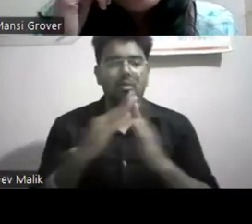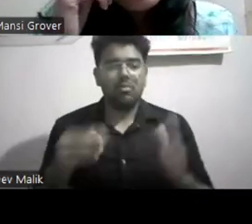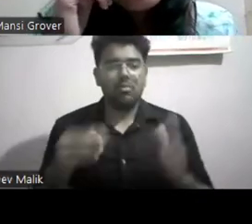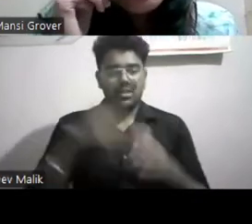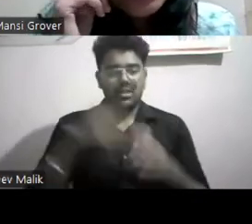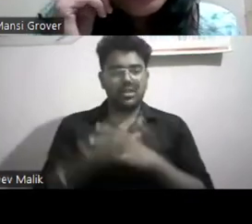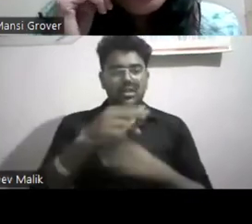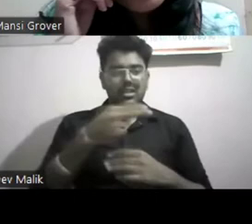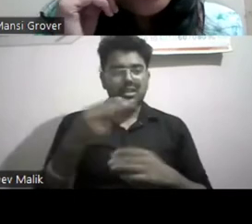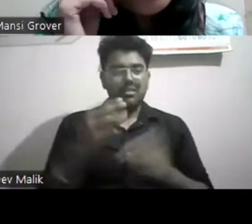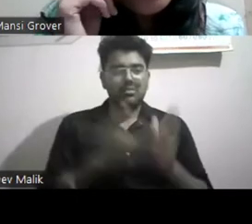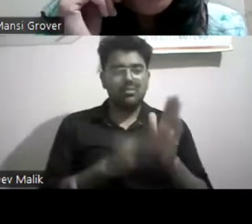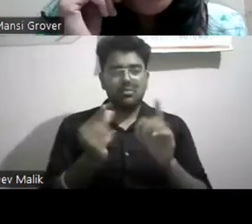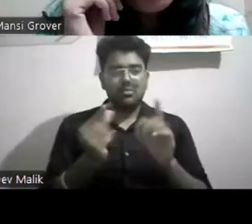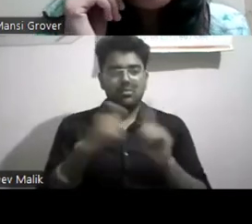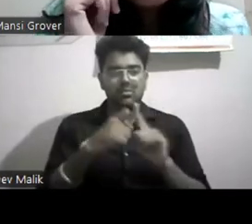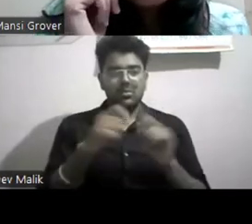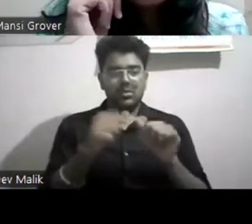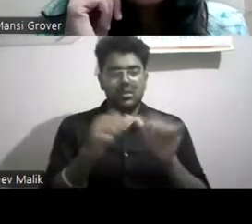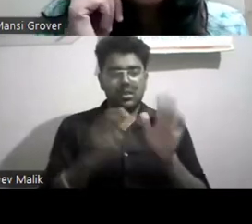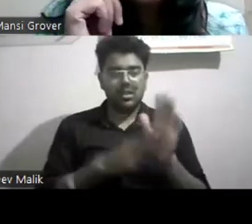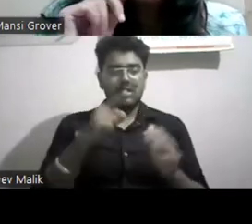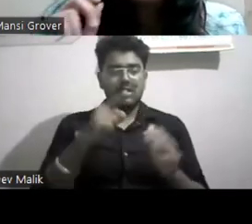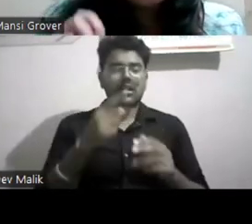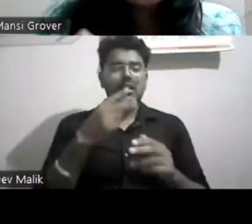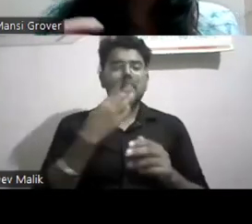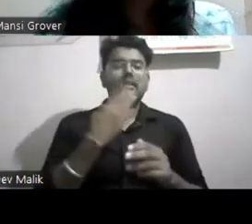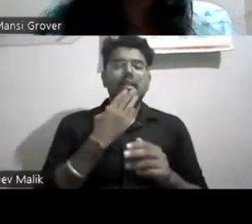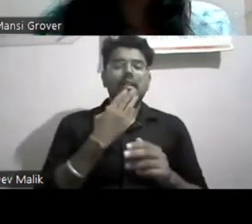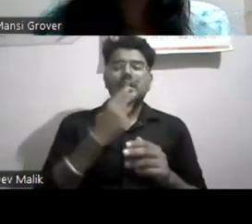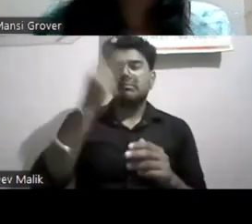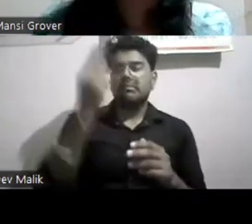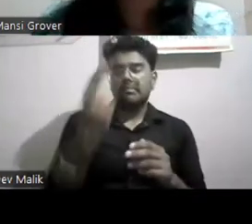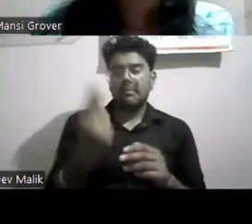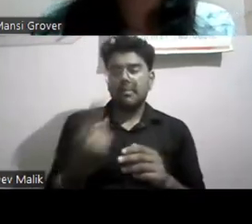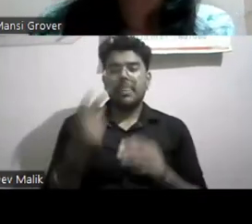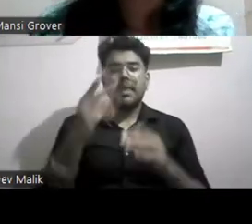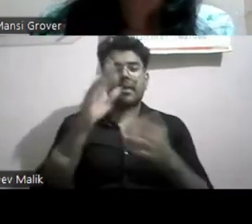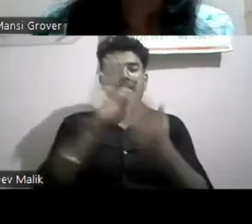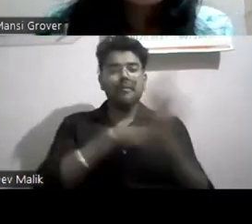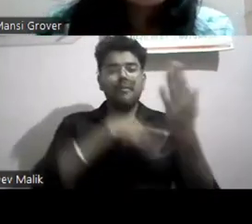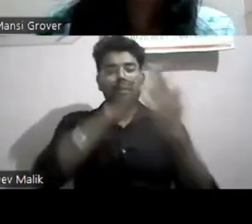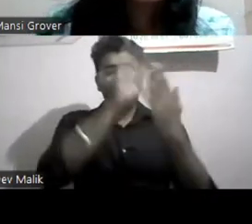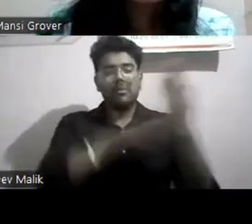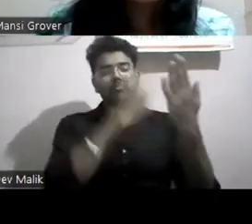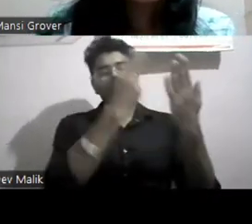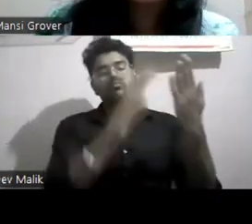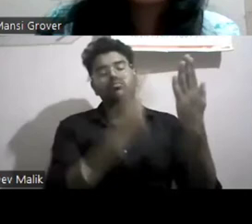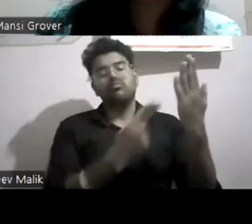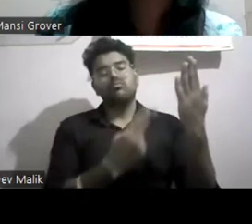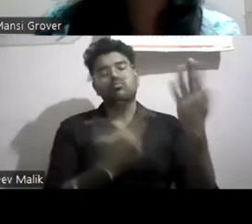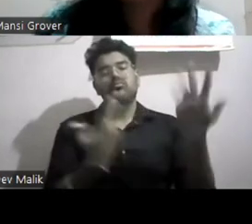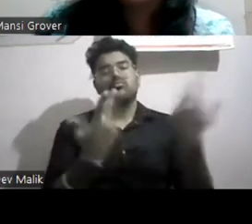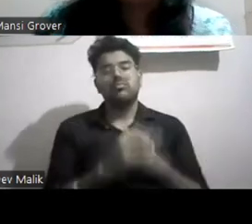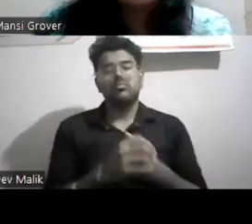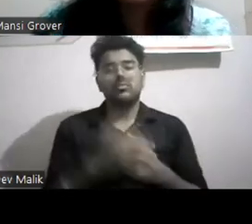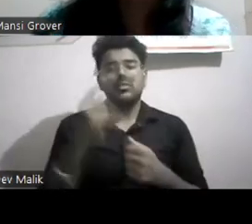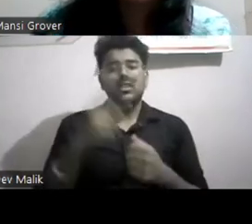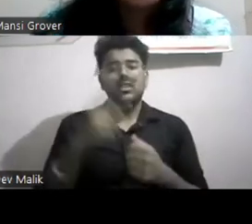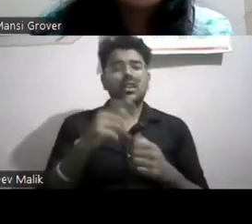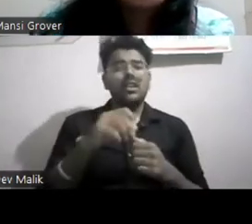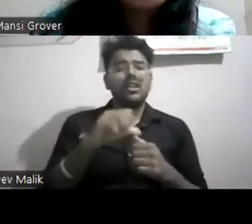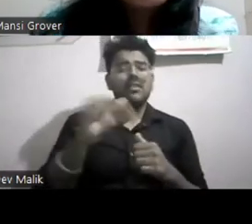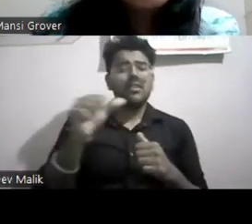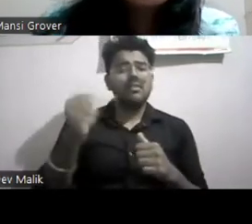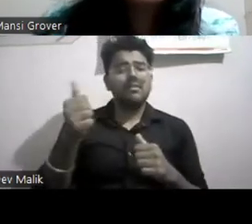is coloring on the wall. This is something that you would see in a lot of autistic kids, that they like